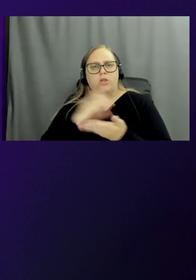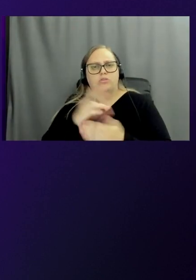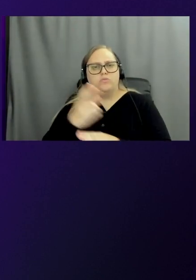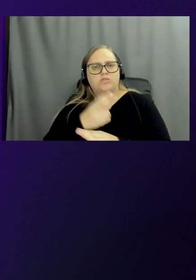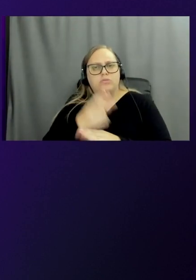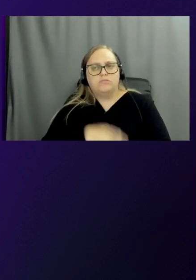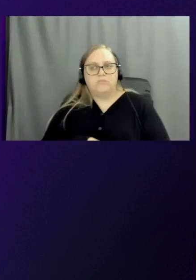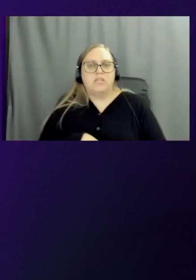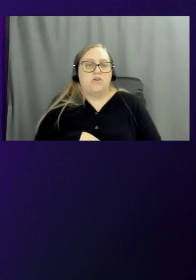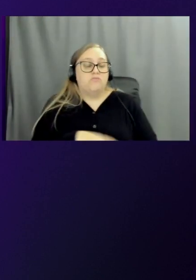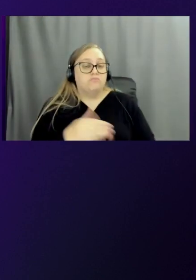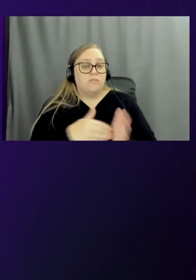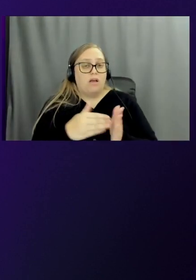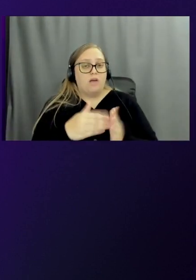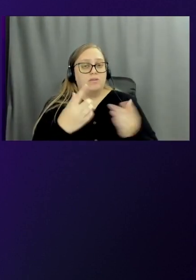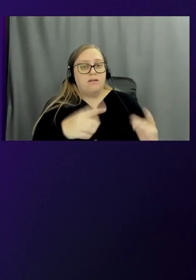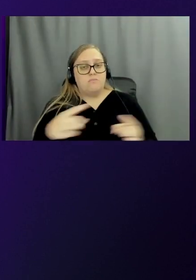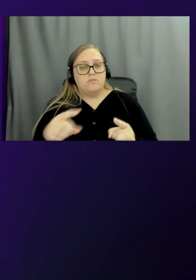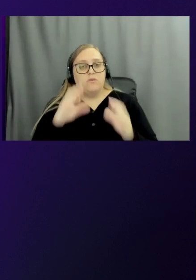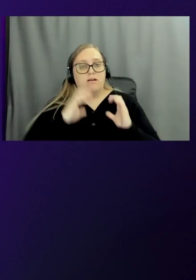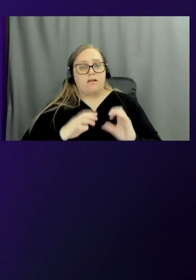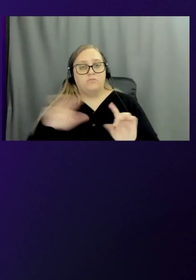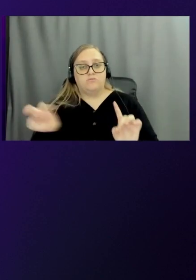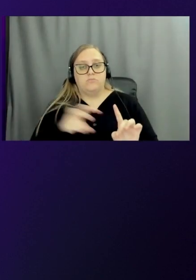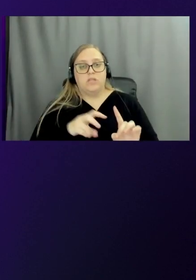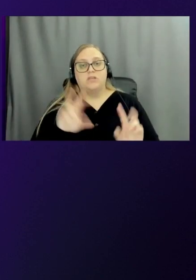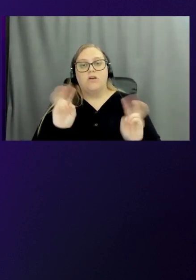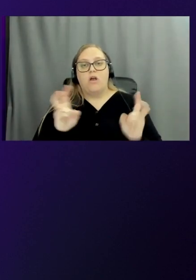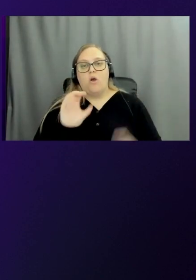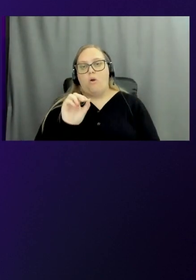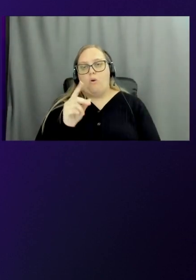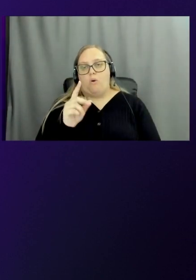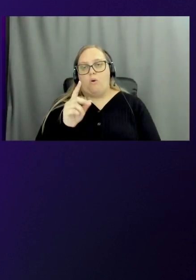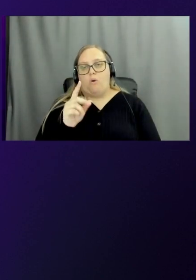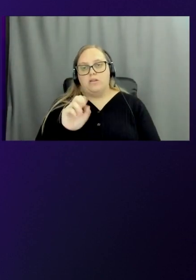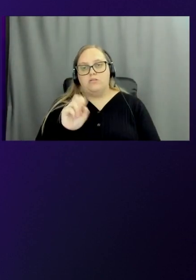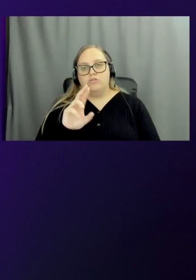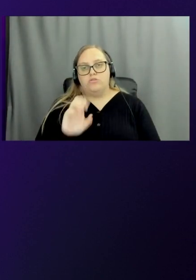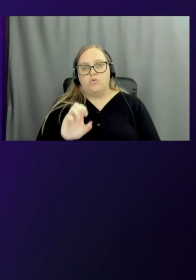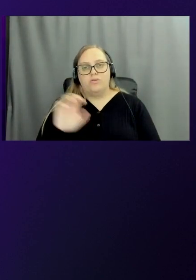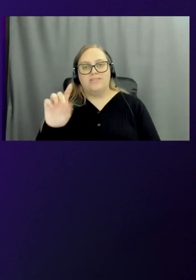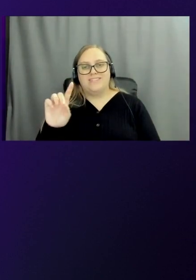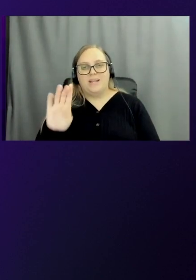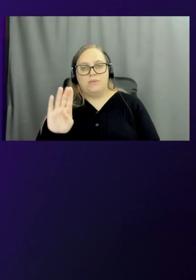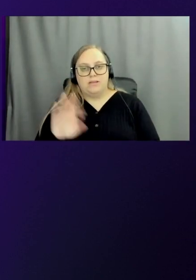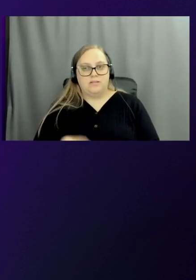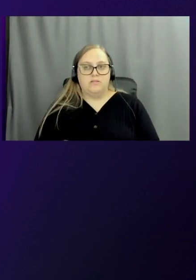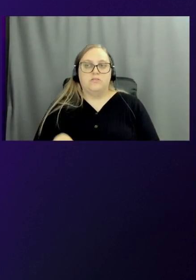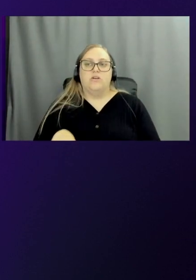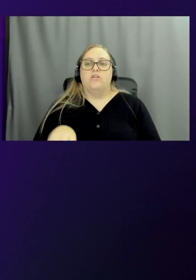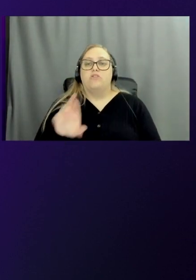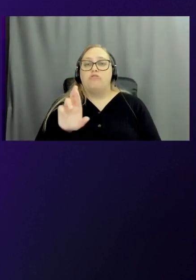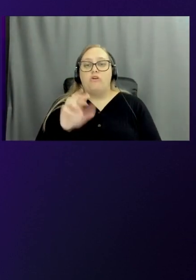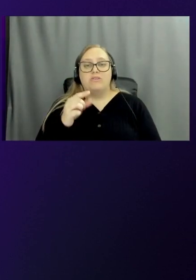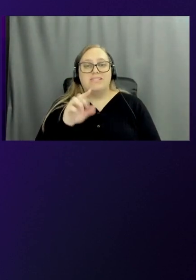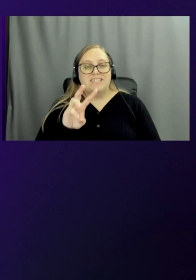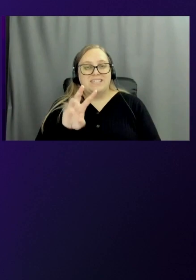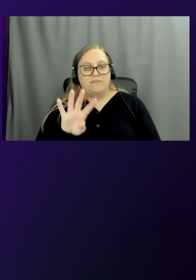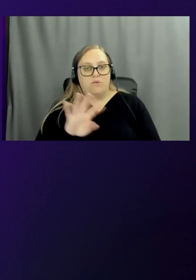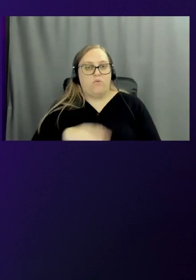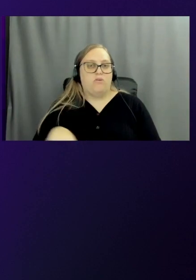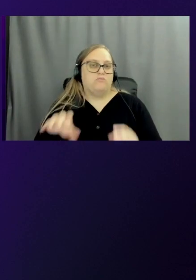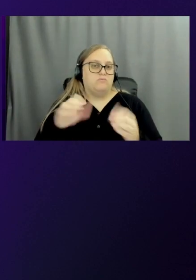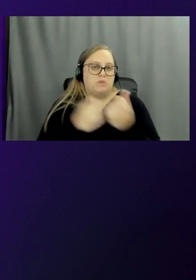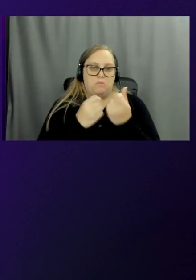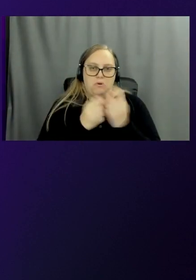seeing customers migrate to Graviton are open source databases. So there's broad ARM64 support across the open source database